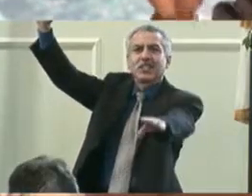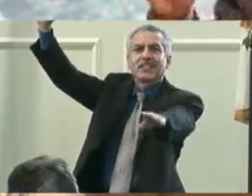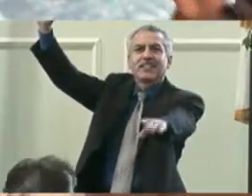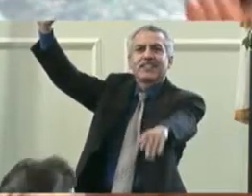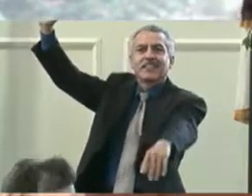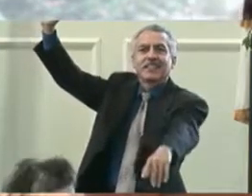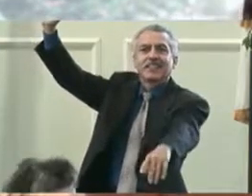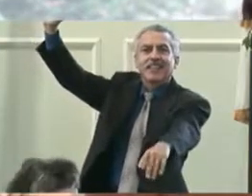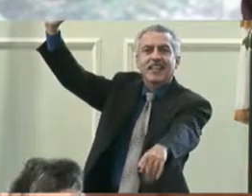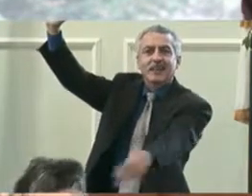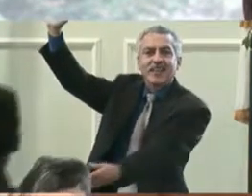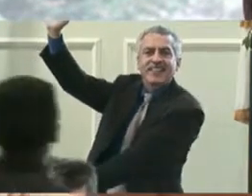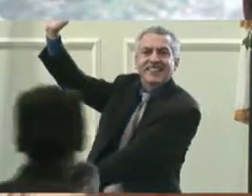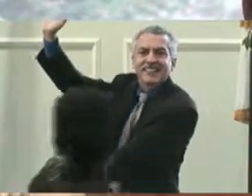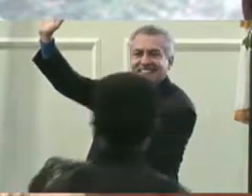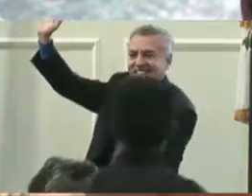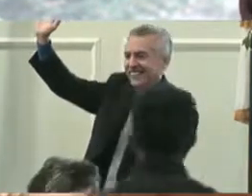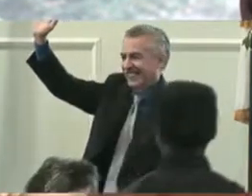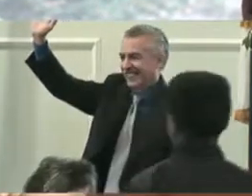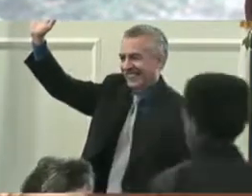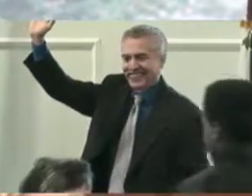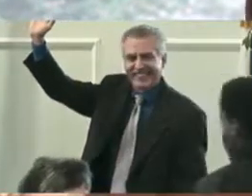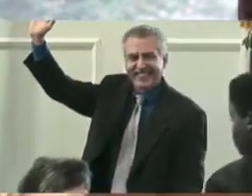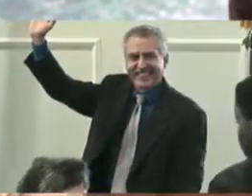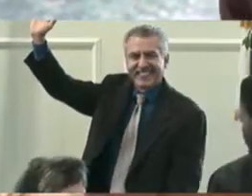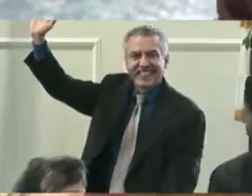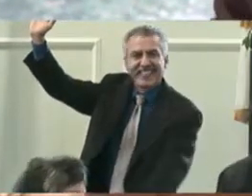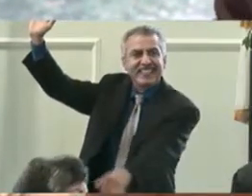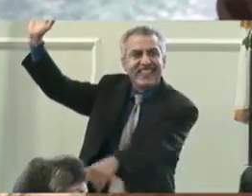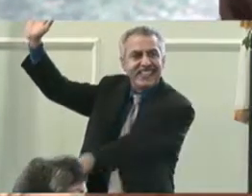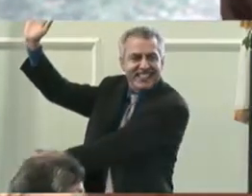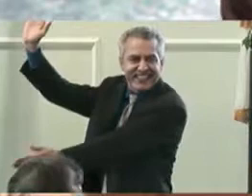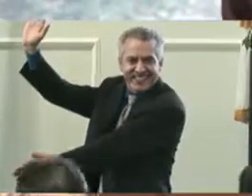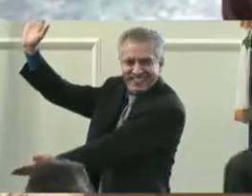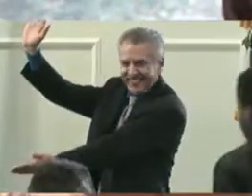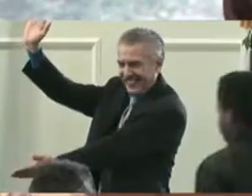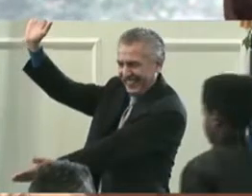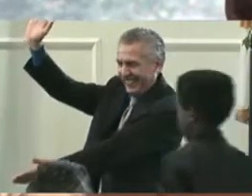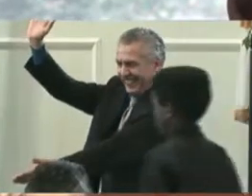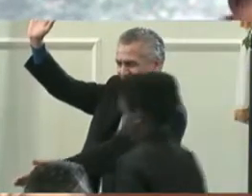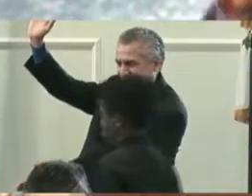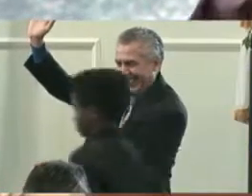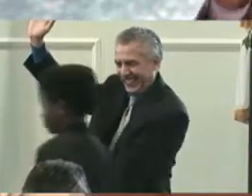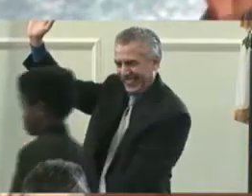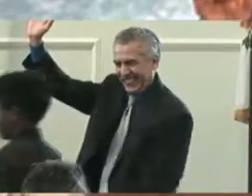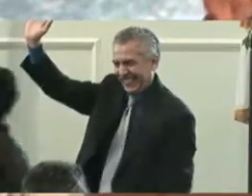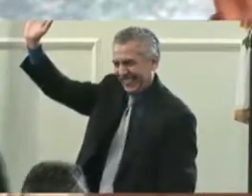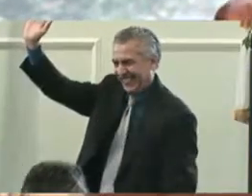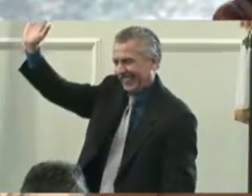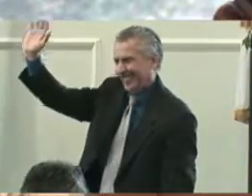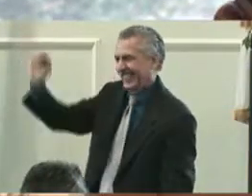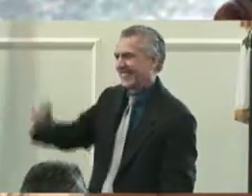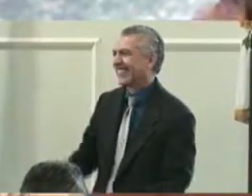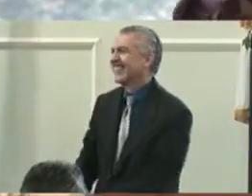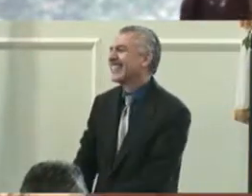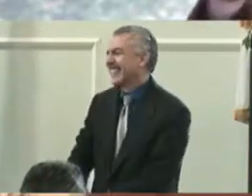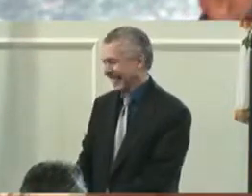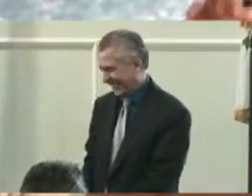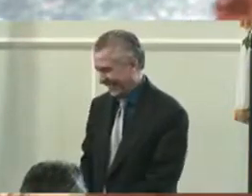something coming your way. Thank you for attending. And people on the internet, you are welcome also. And please do not